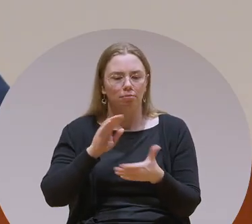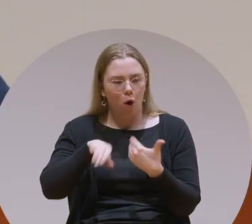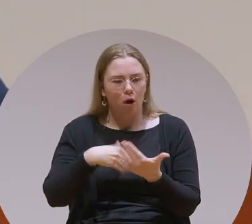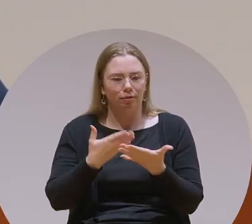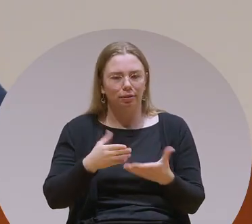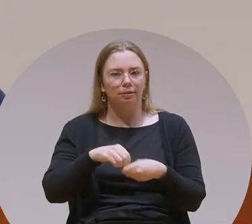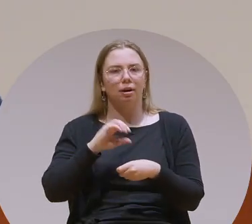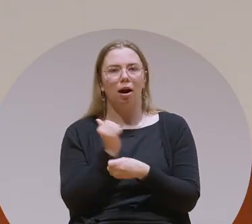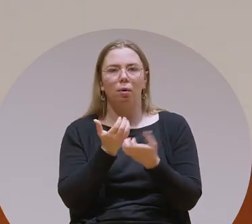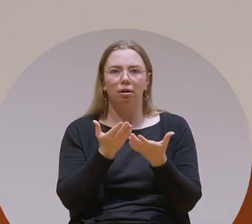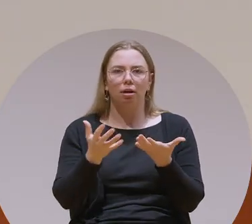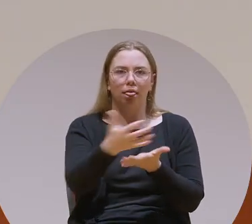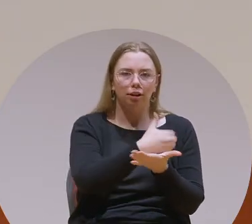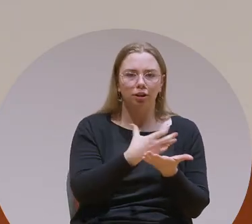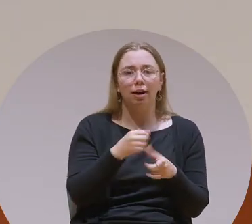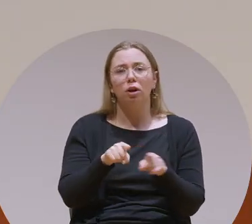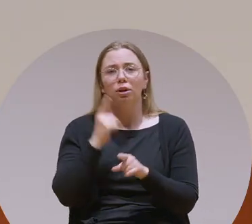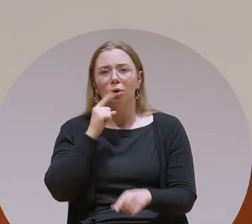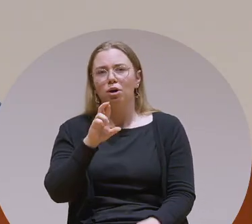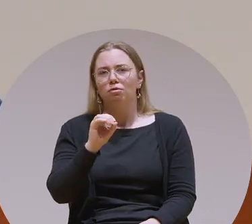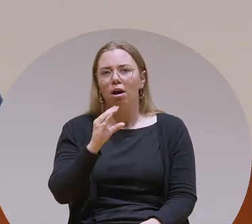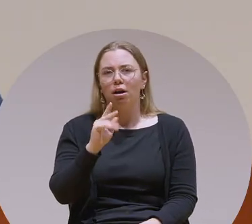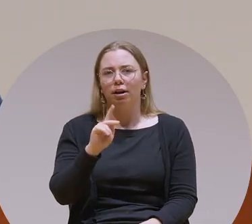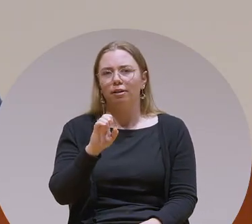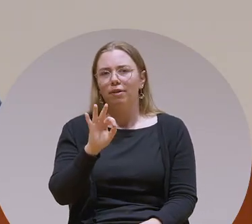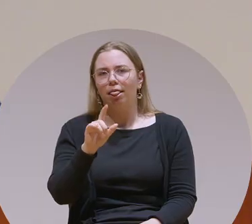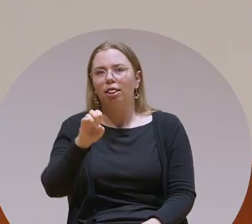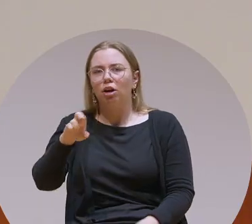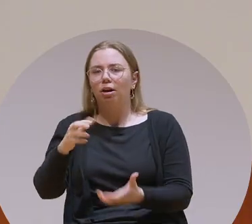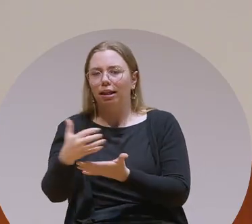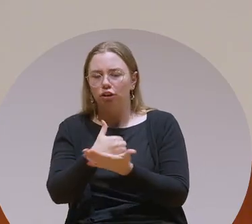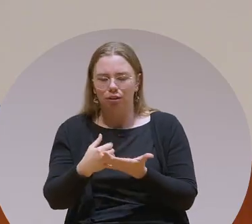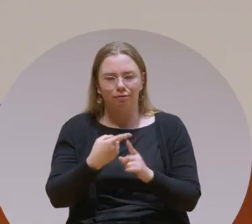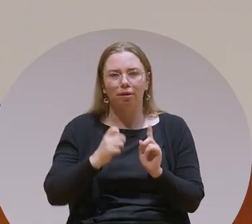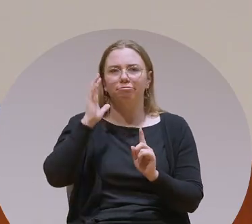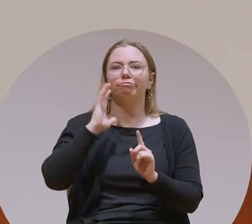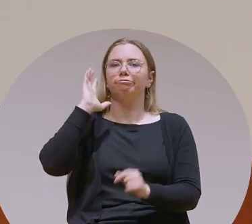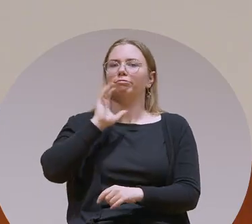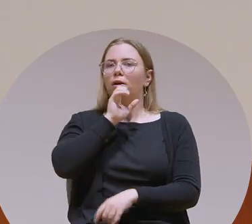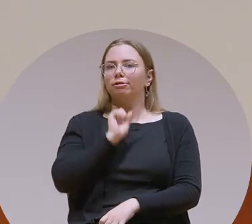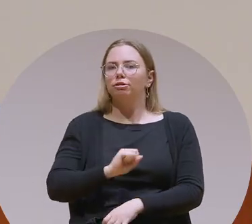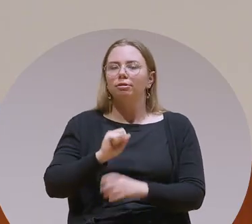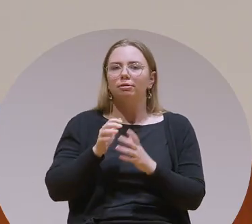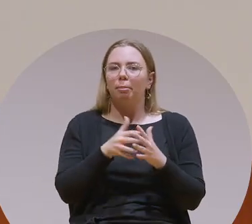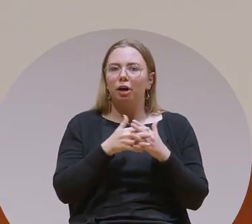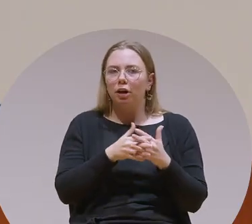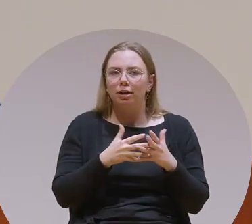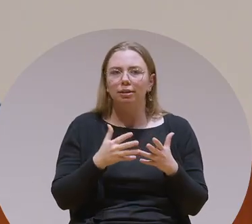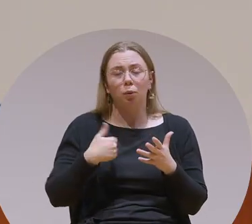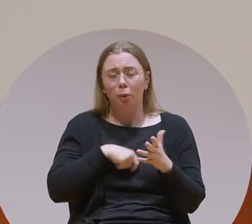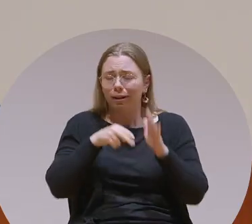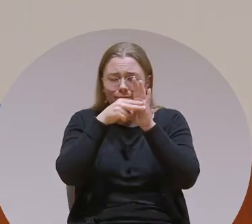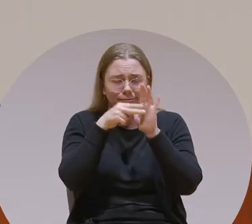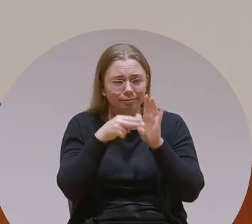and also for our Rockefeller Wing collection, so Oceanic, Ancient Americas, and African collections. All that provenance is on the labels